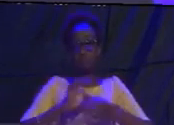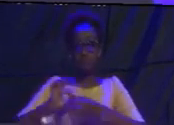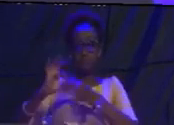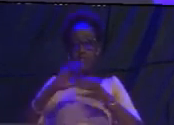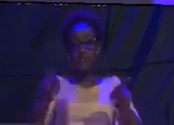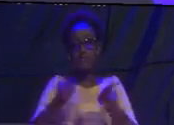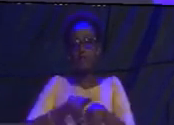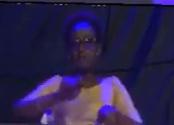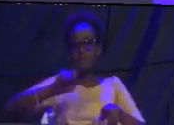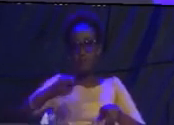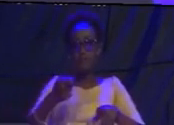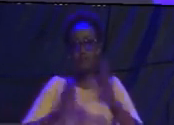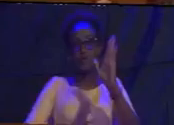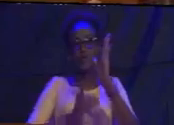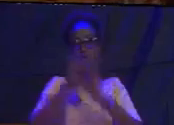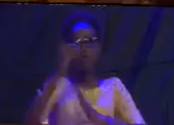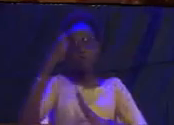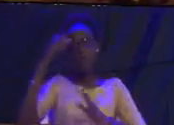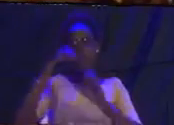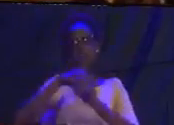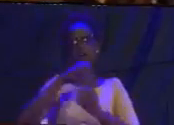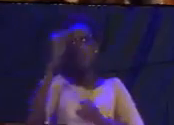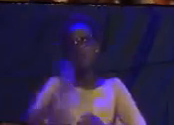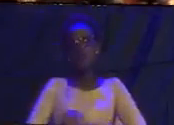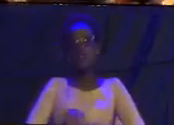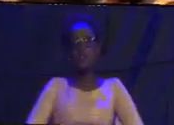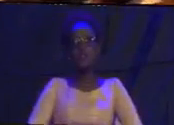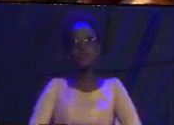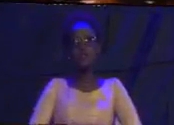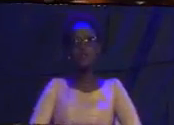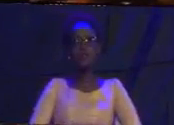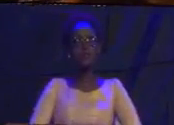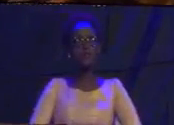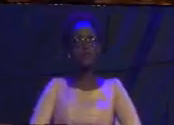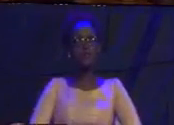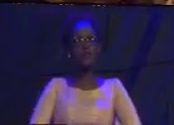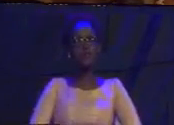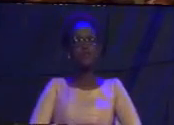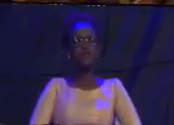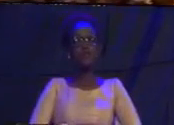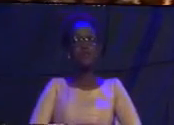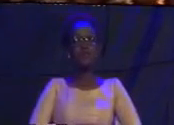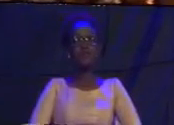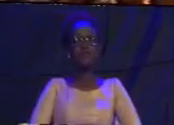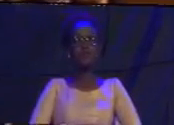2002, the theme was National Reconciliation, Key to Healing and Development in Our Nation.